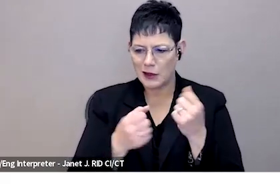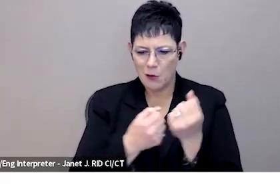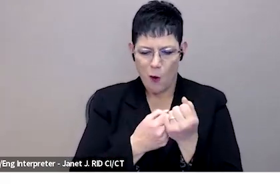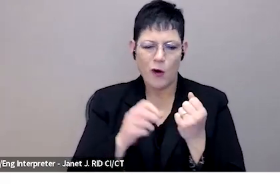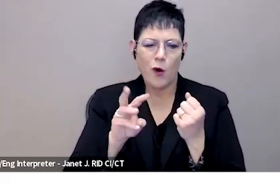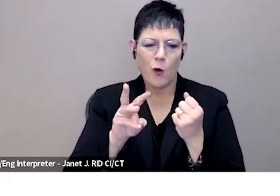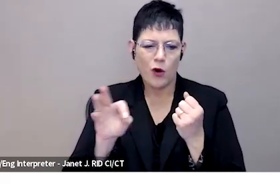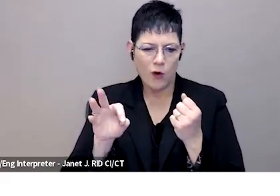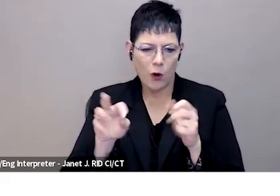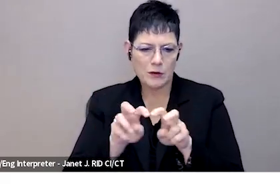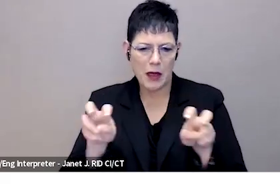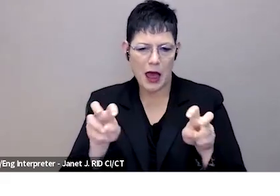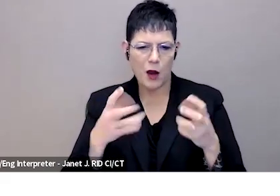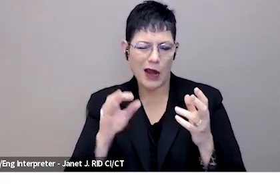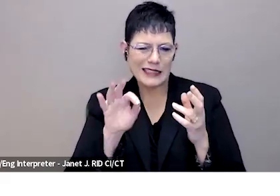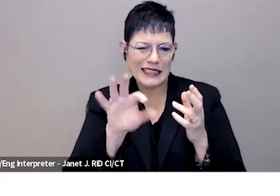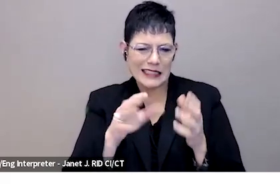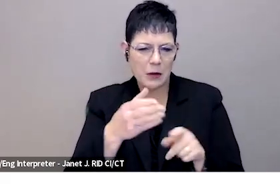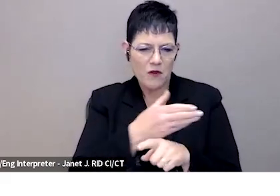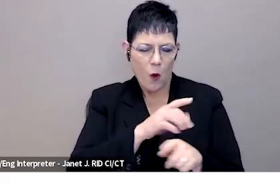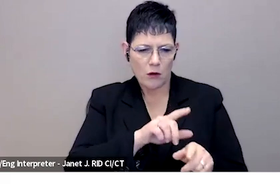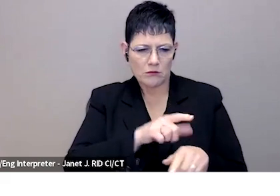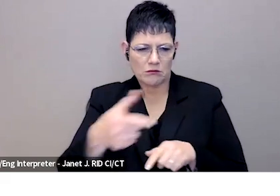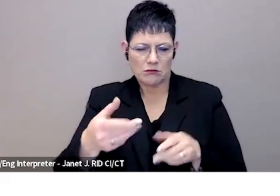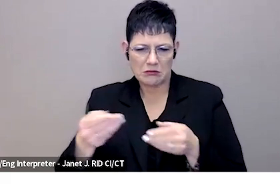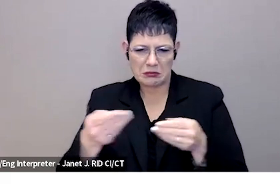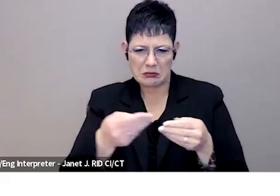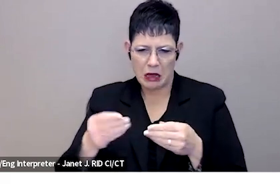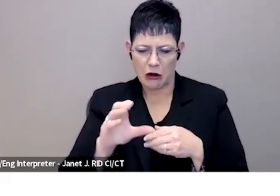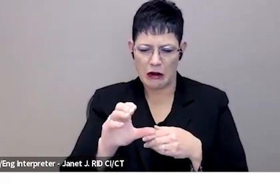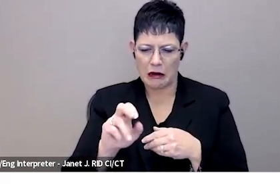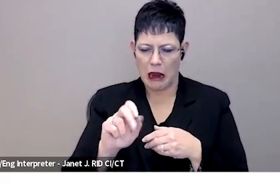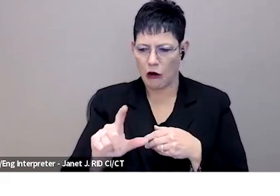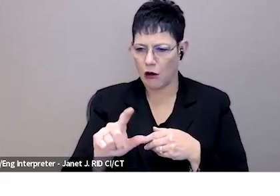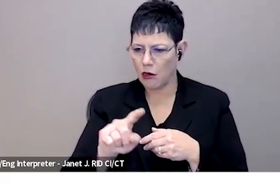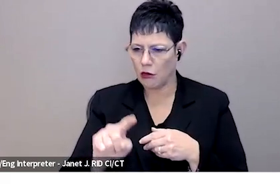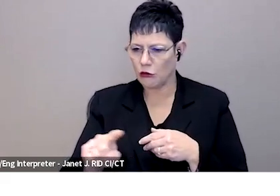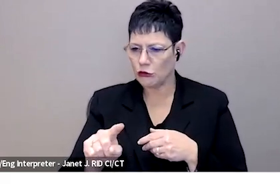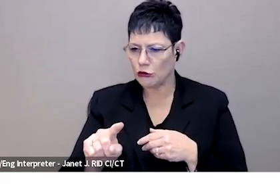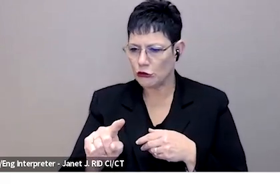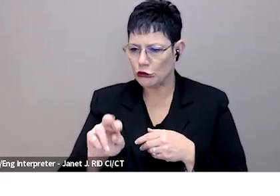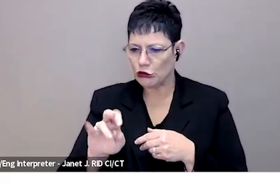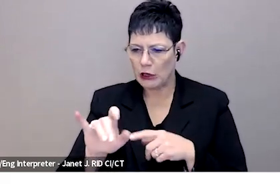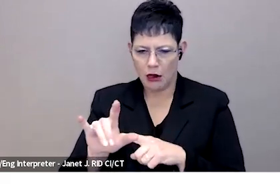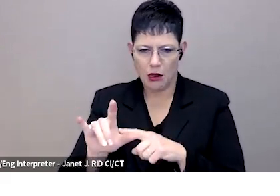I just wanted to note before I turn it over to our moderator, Carol Zernial, that